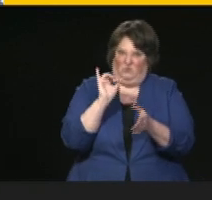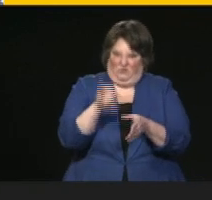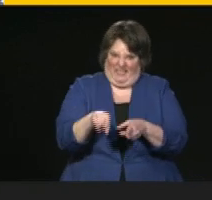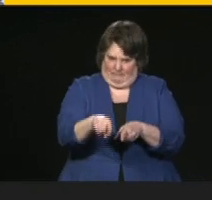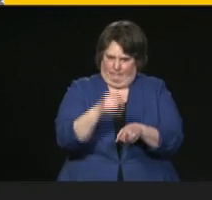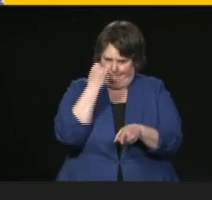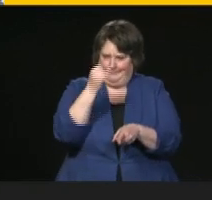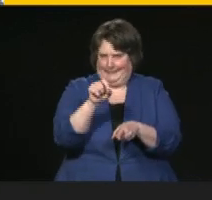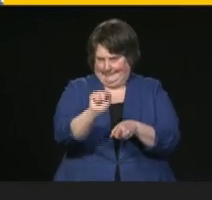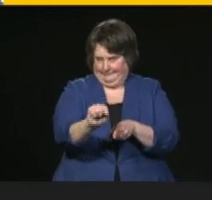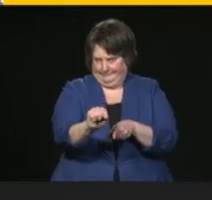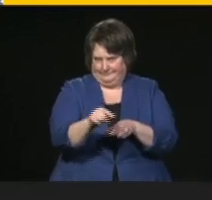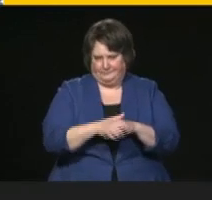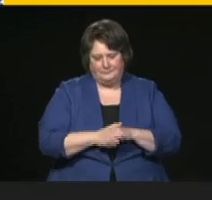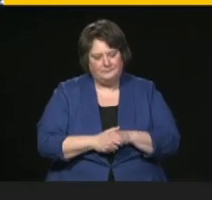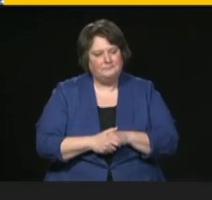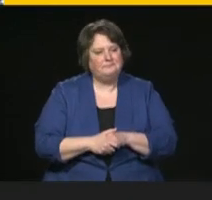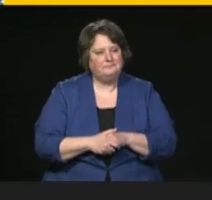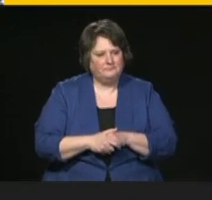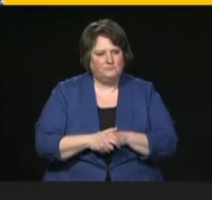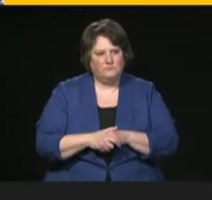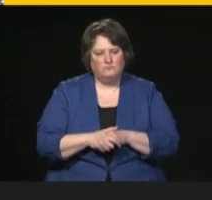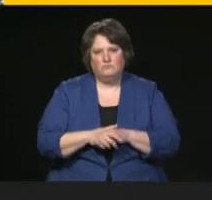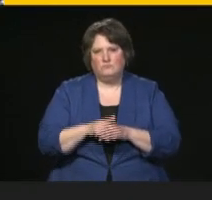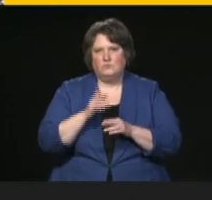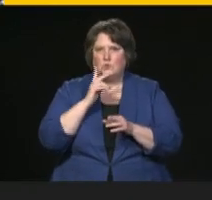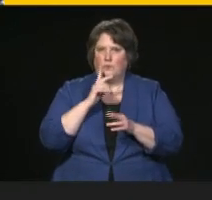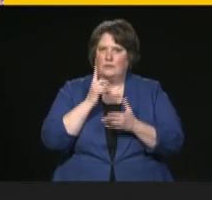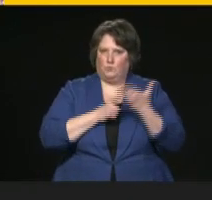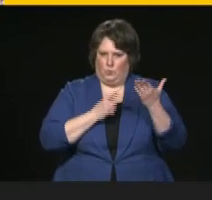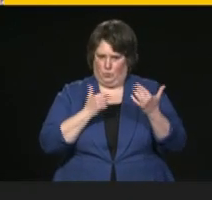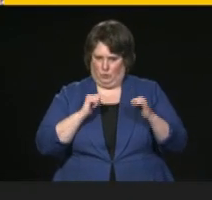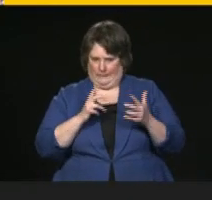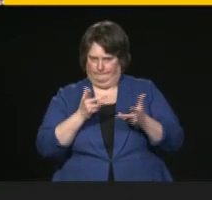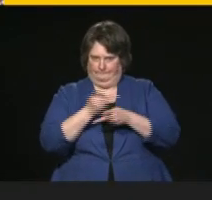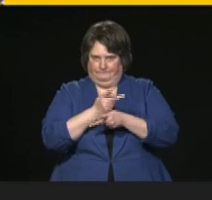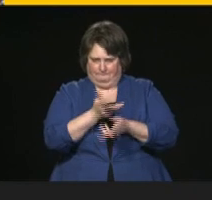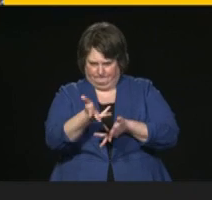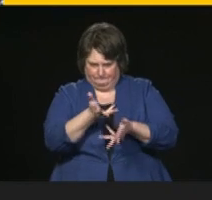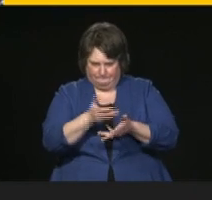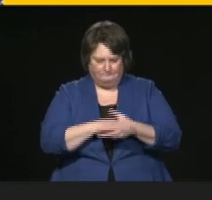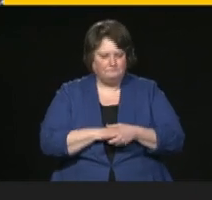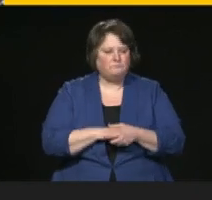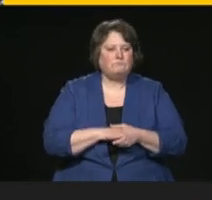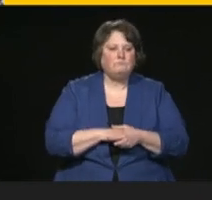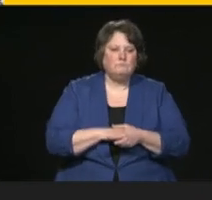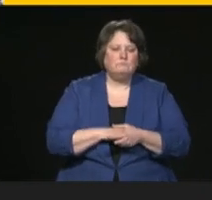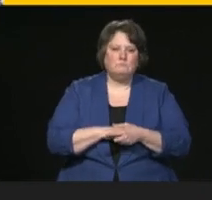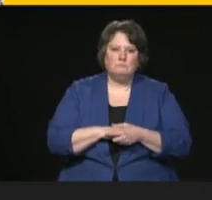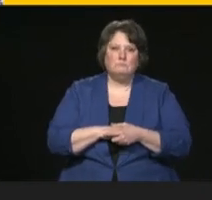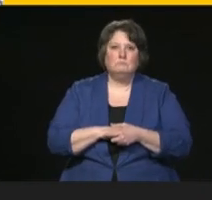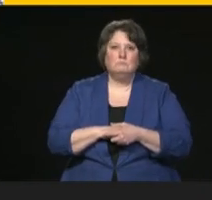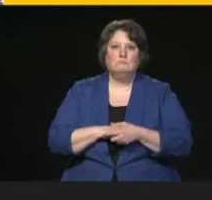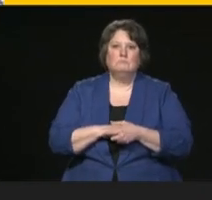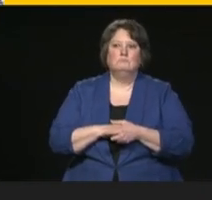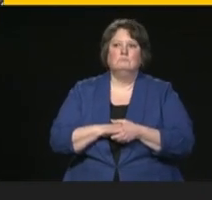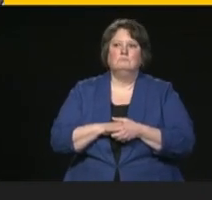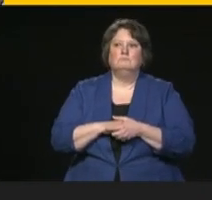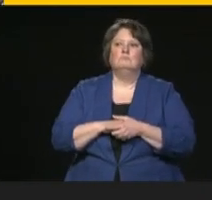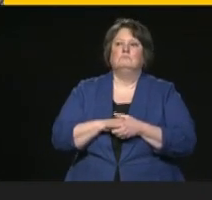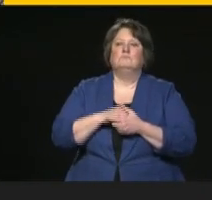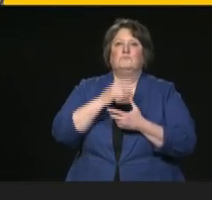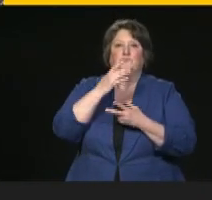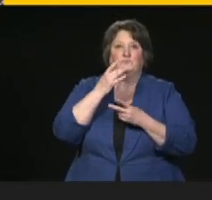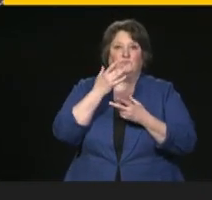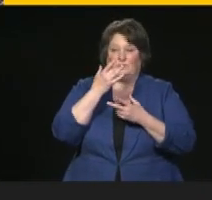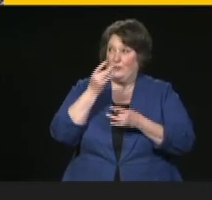to address. And, you know, after the Prime Minister's announcement this morning, I had a number of messages from business owners, from small